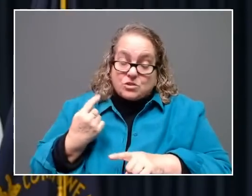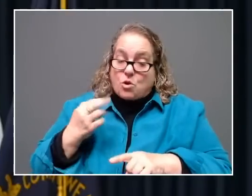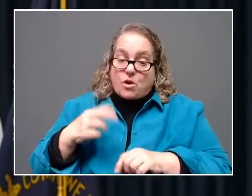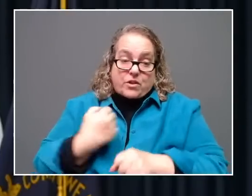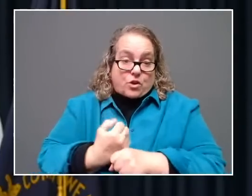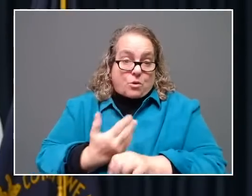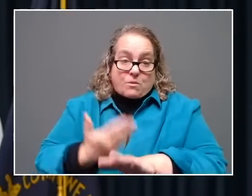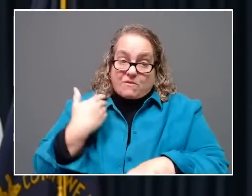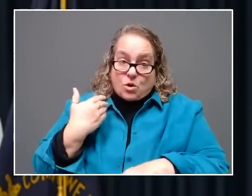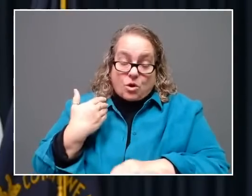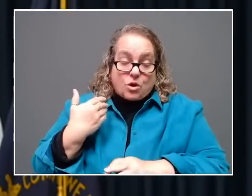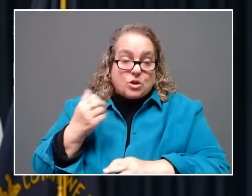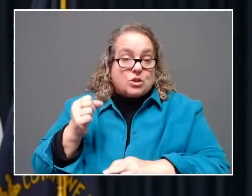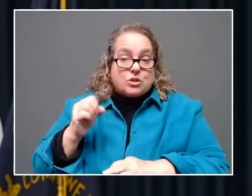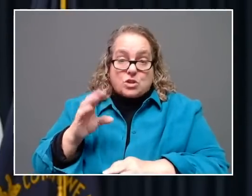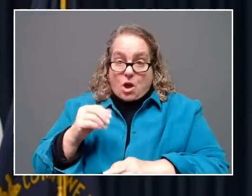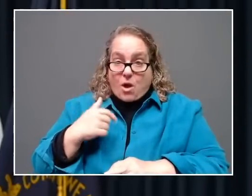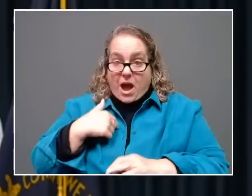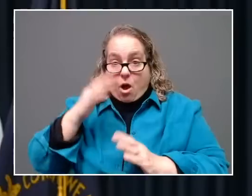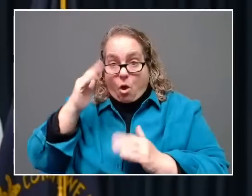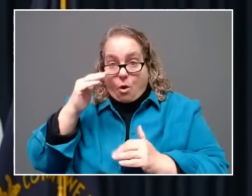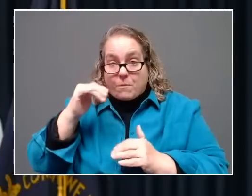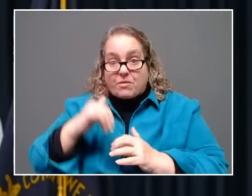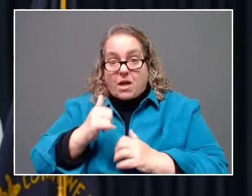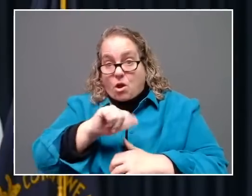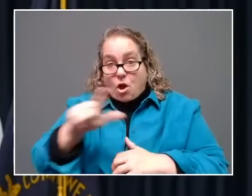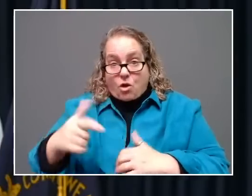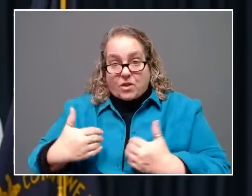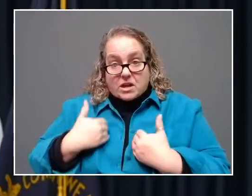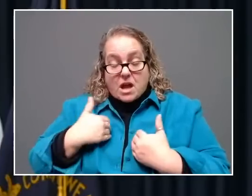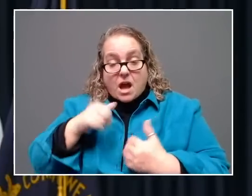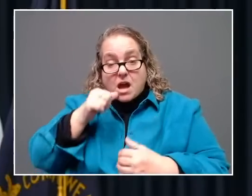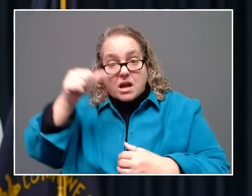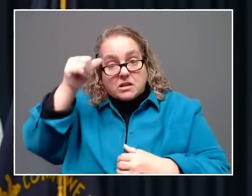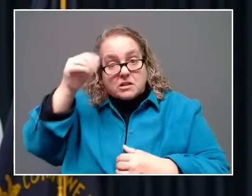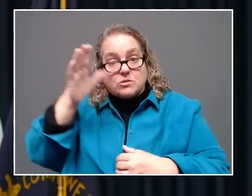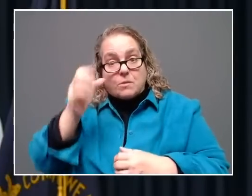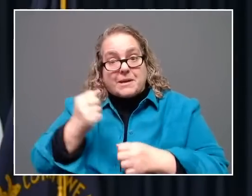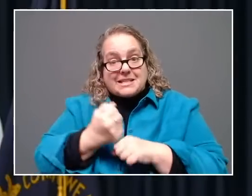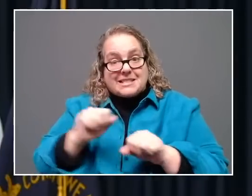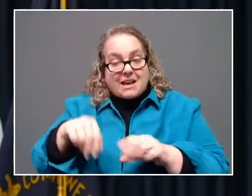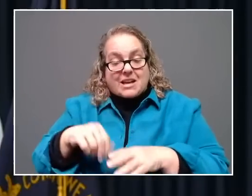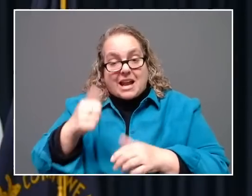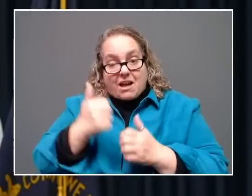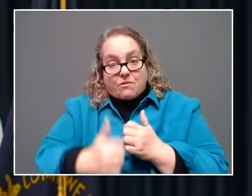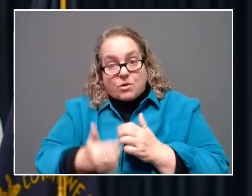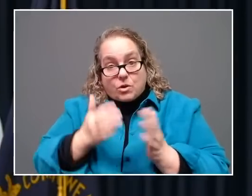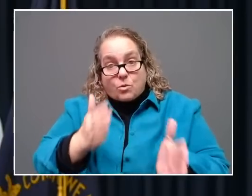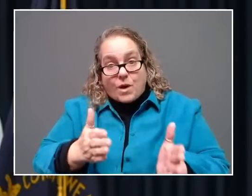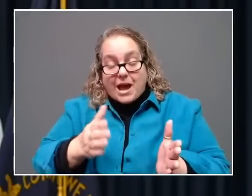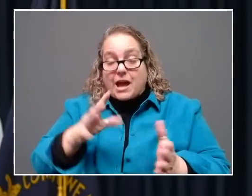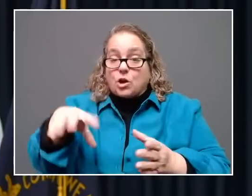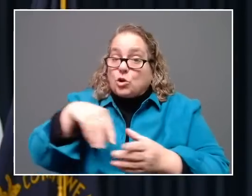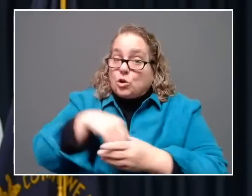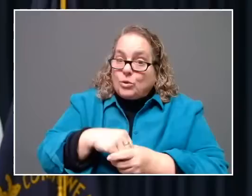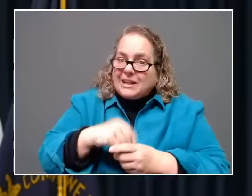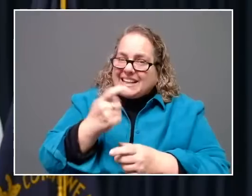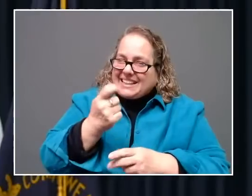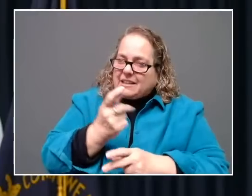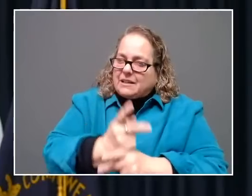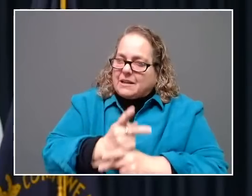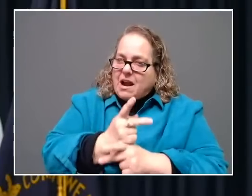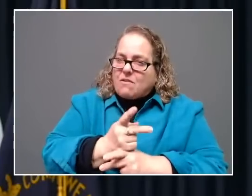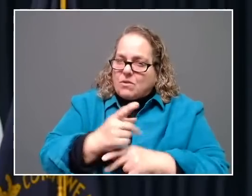before. So I hope all those young adults will be safe in every way, including being a little bit careful about